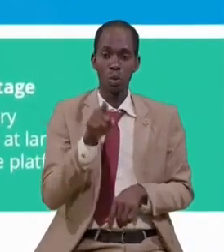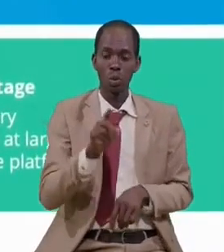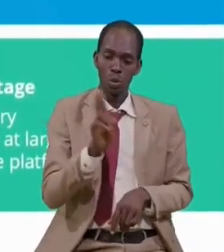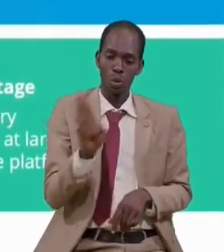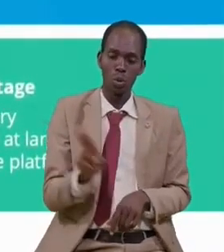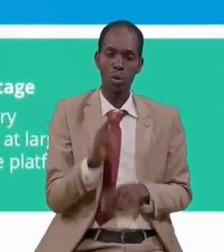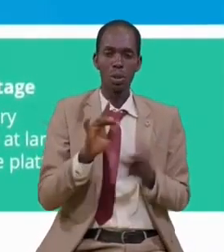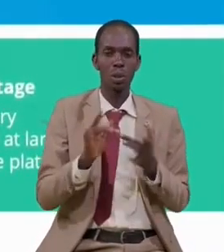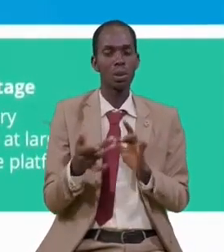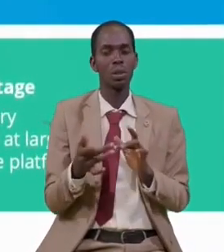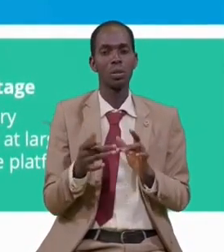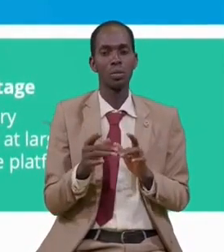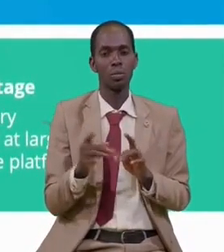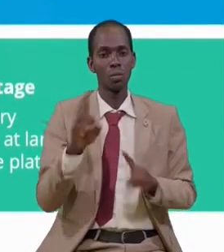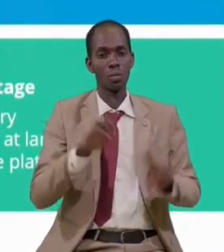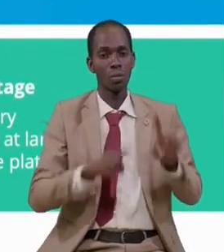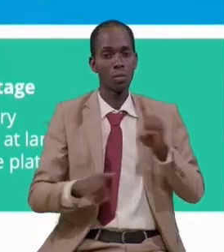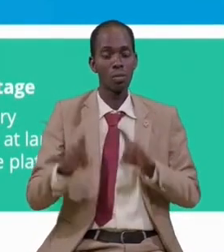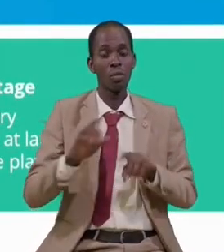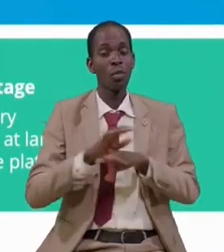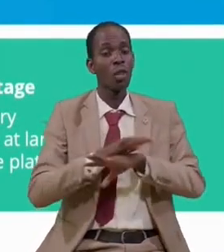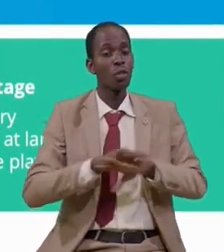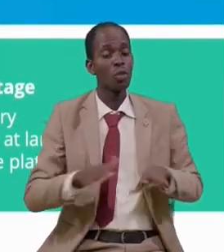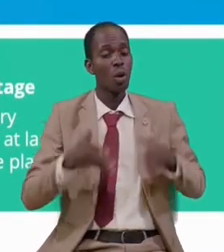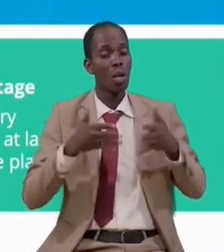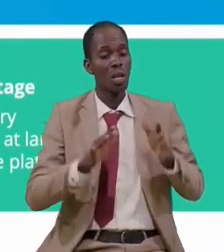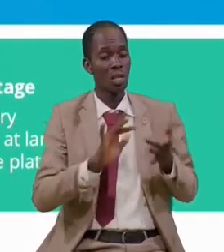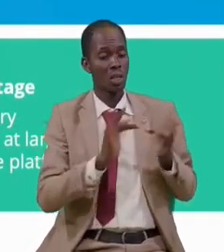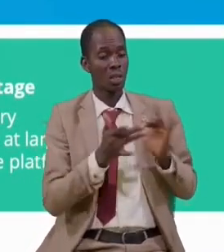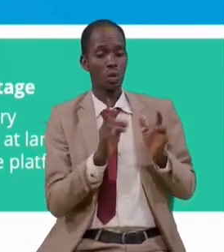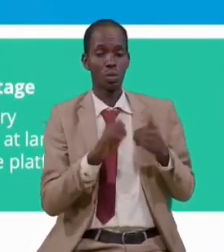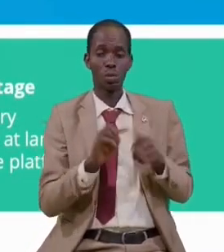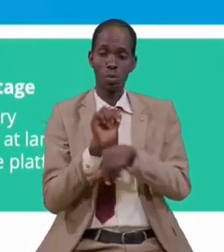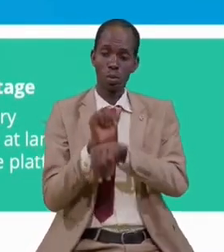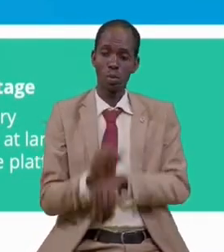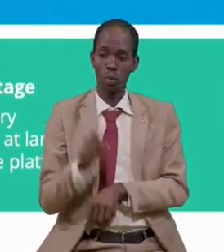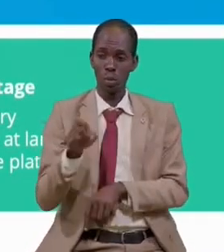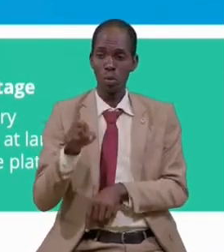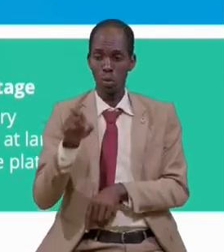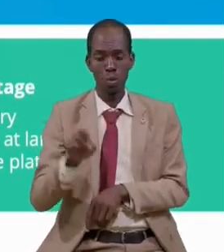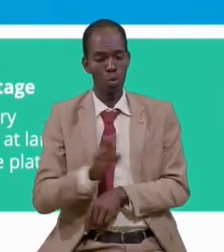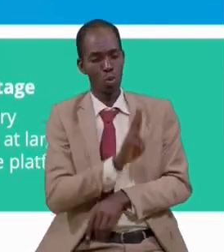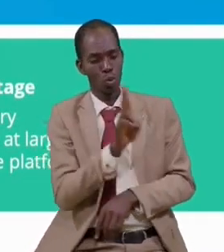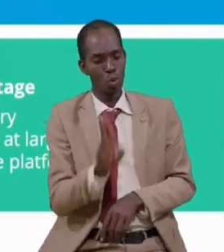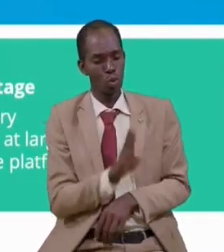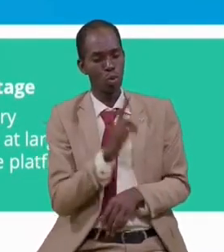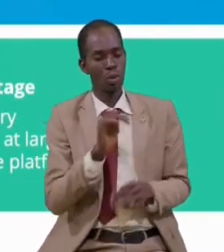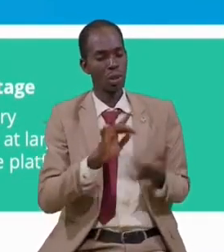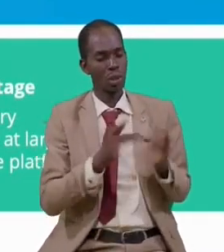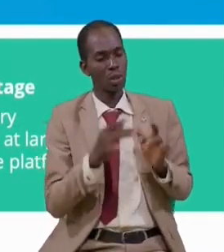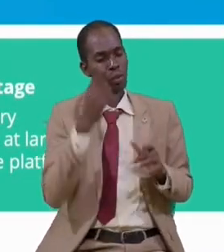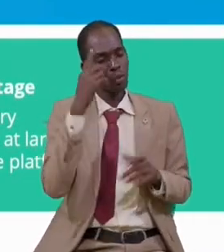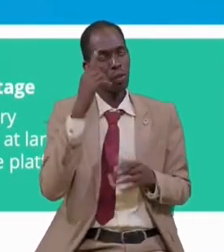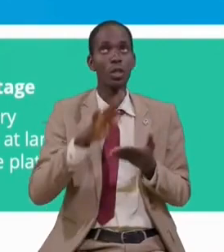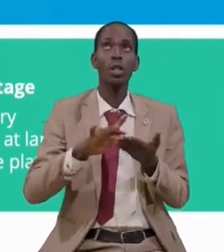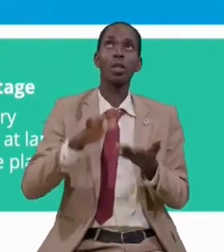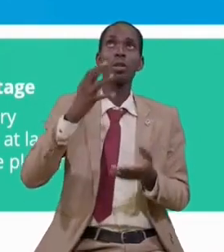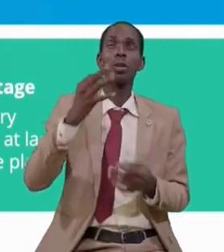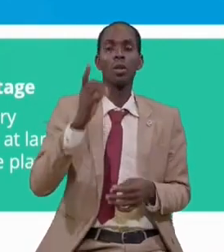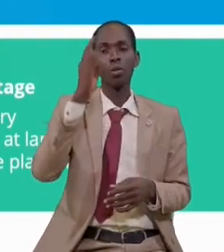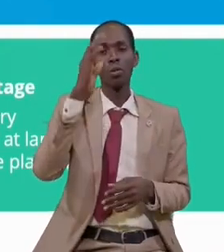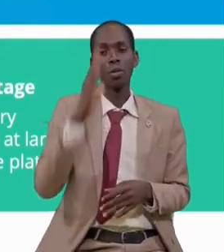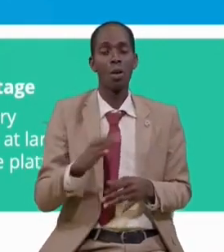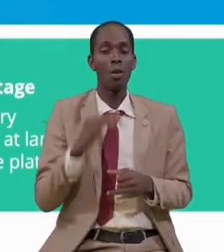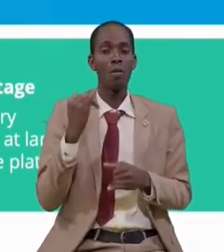neighbor, don't let the internet use you. You use the internet for the glory of God. Finally, as we part our